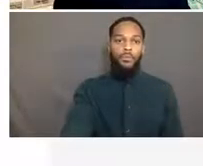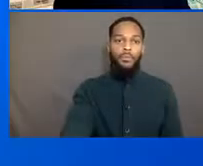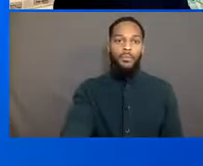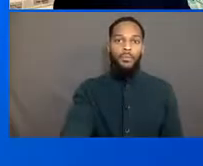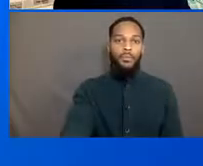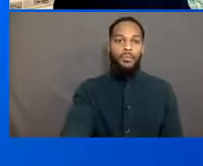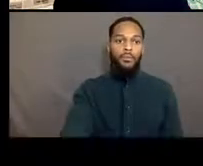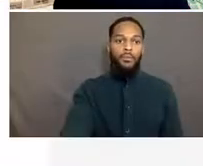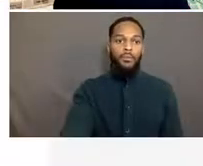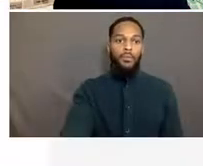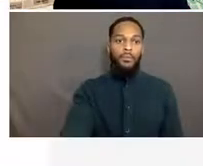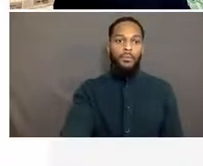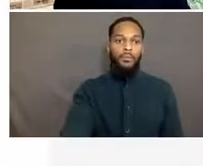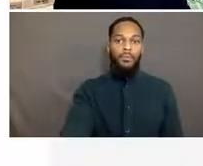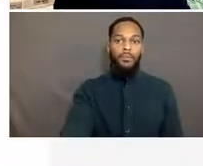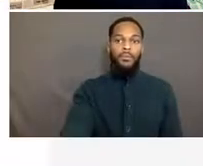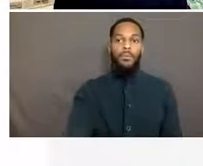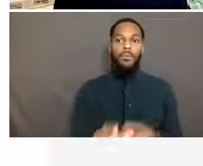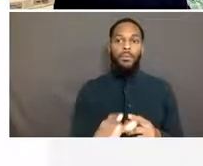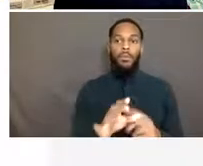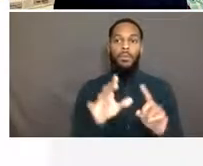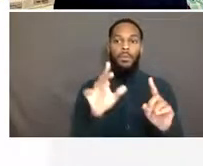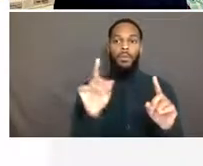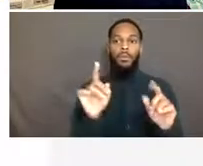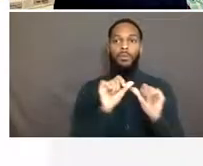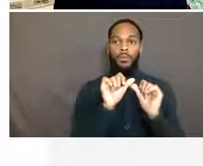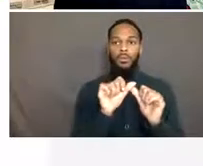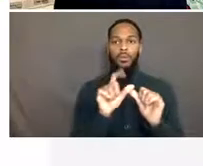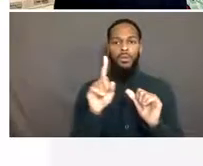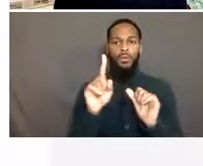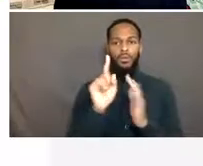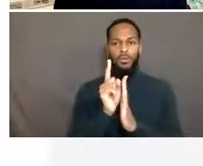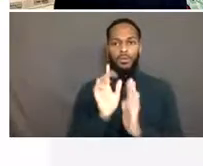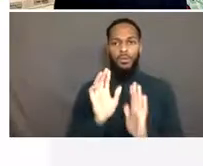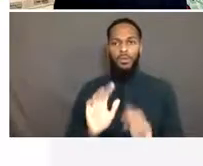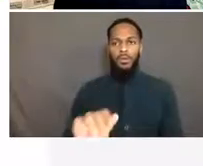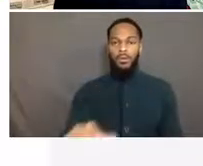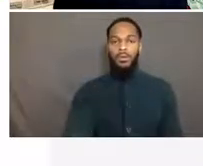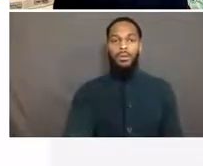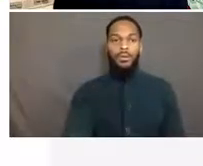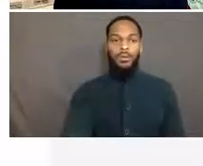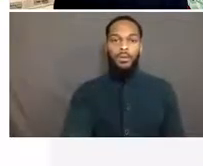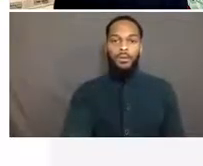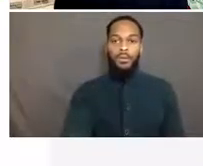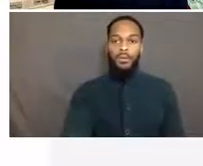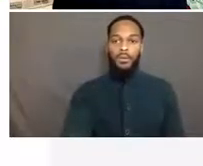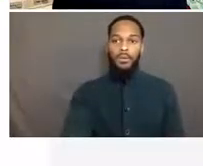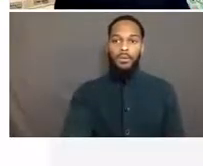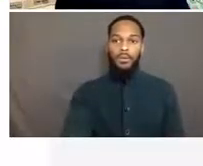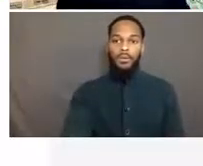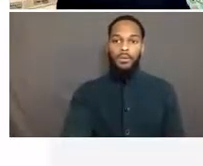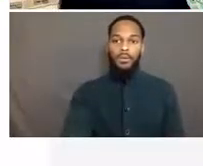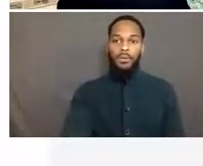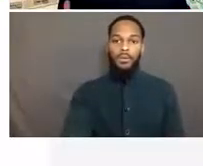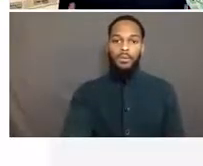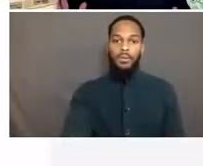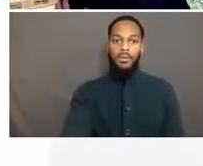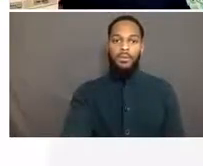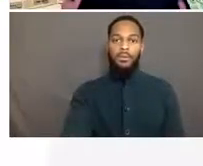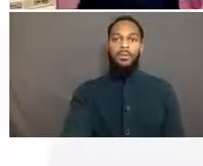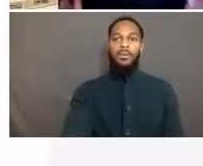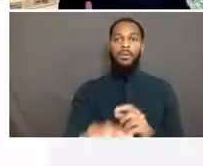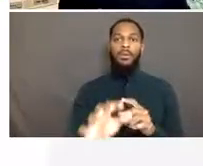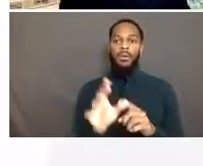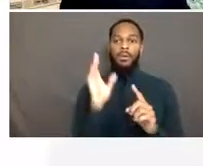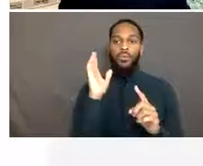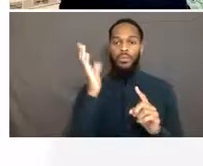God. On some of these healthy behaviors. Give us just a moment, please. What you'll see is, of course, an